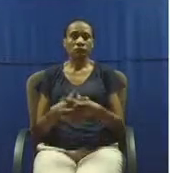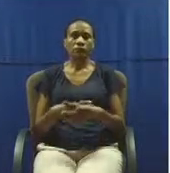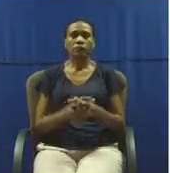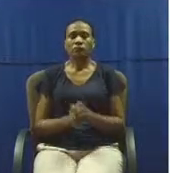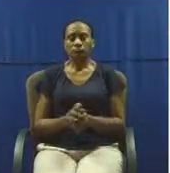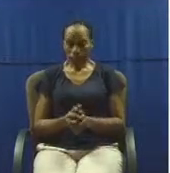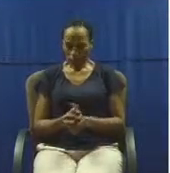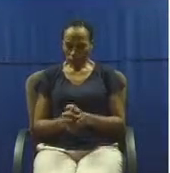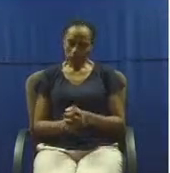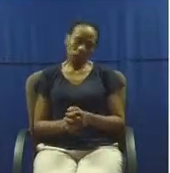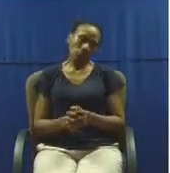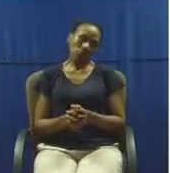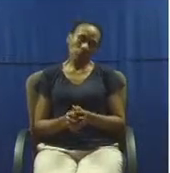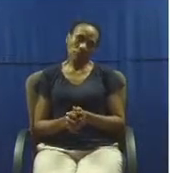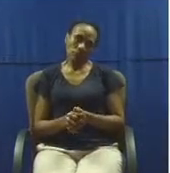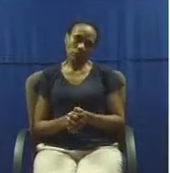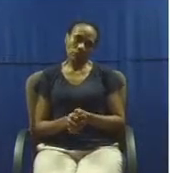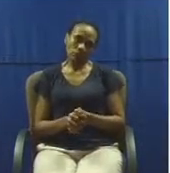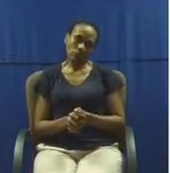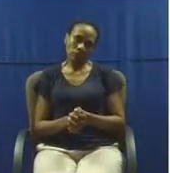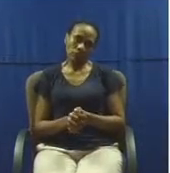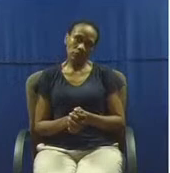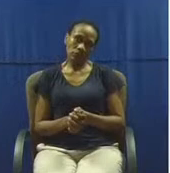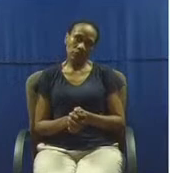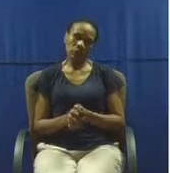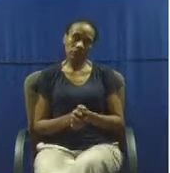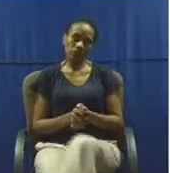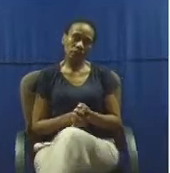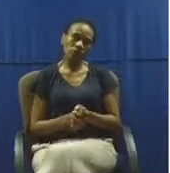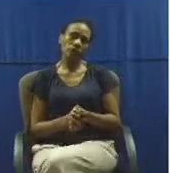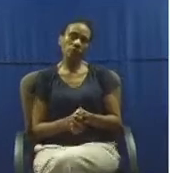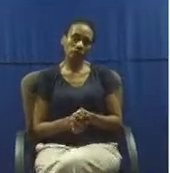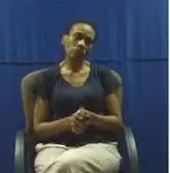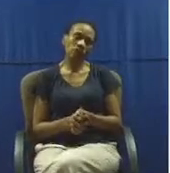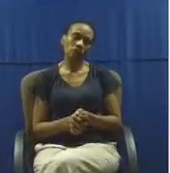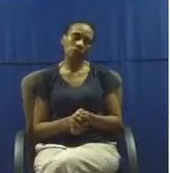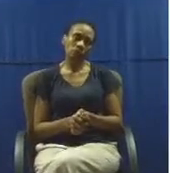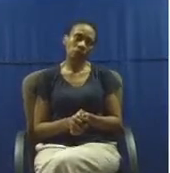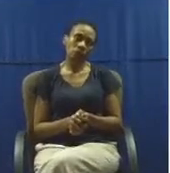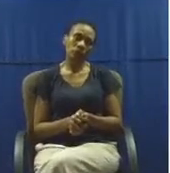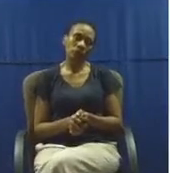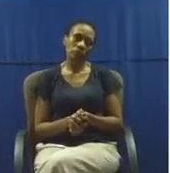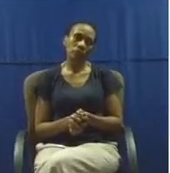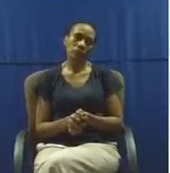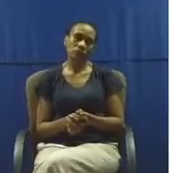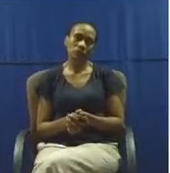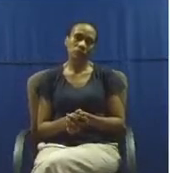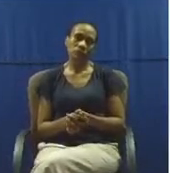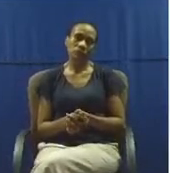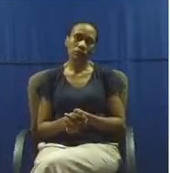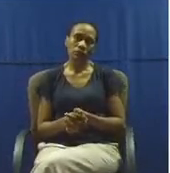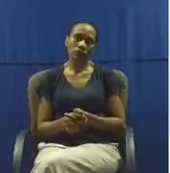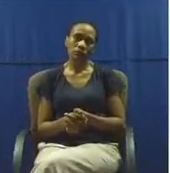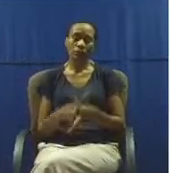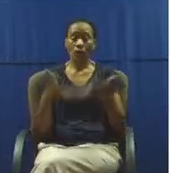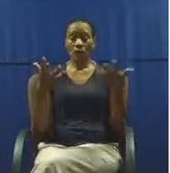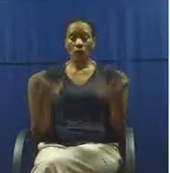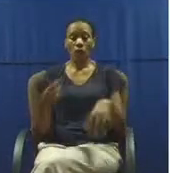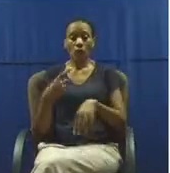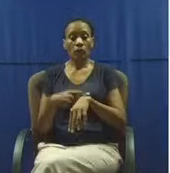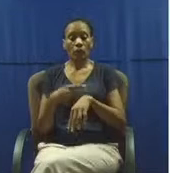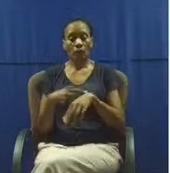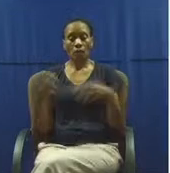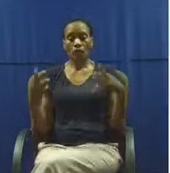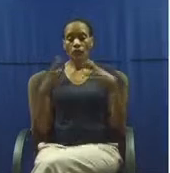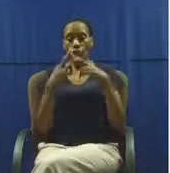have one single view of exactly what is happening. And when the reporting comes in, it